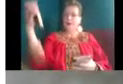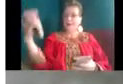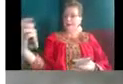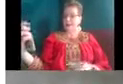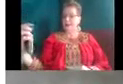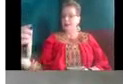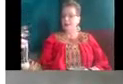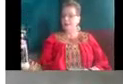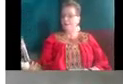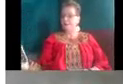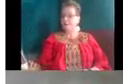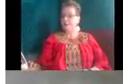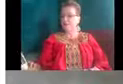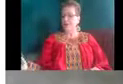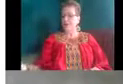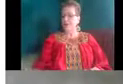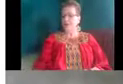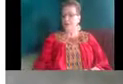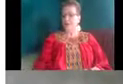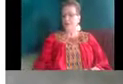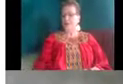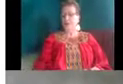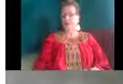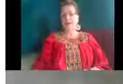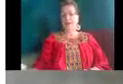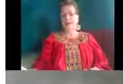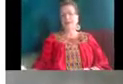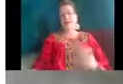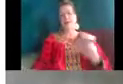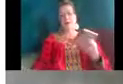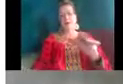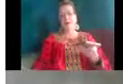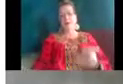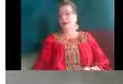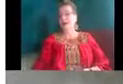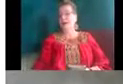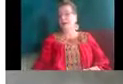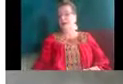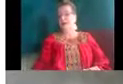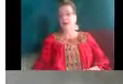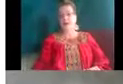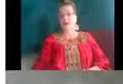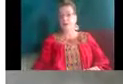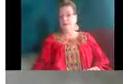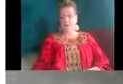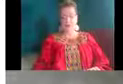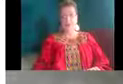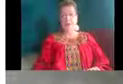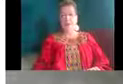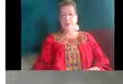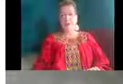and i had set this right here person presses the button i get an alert and i say hi what's going on